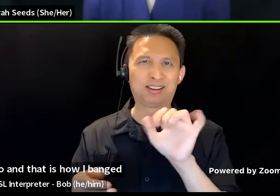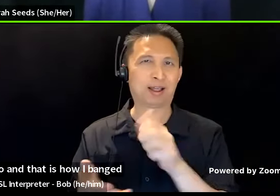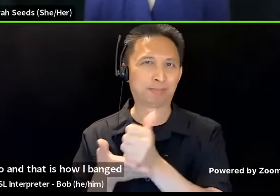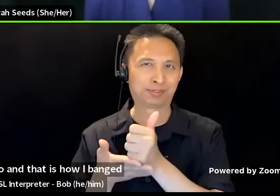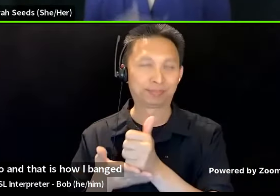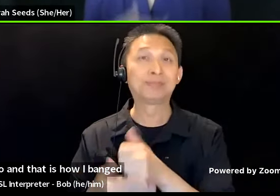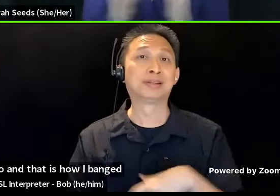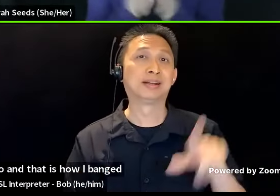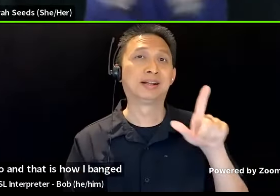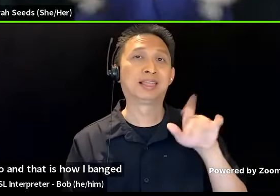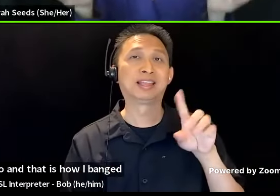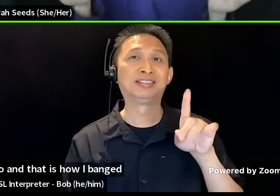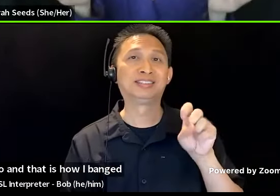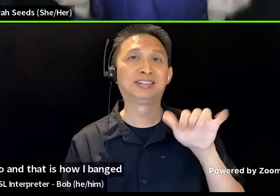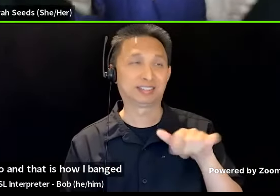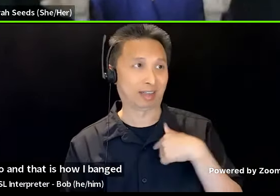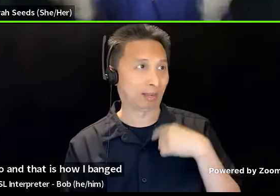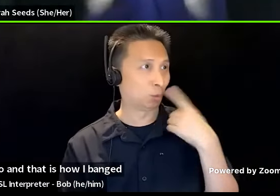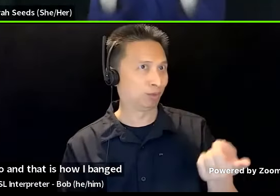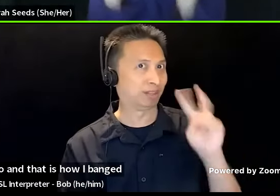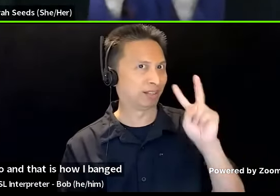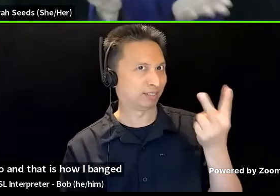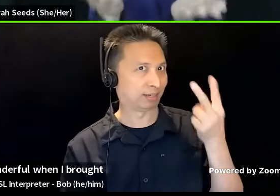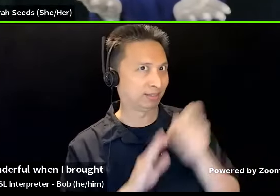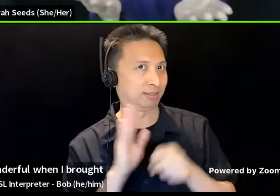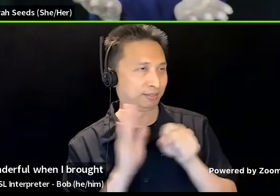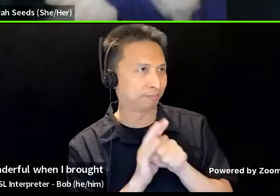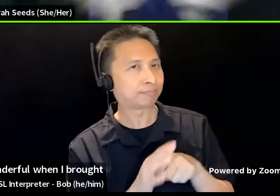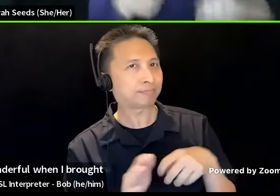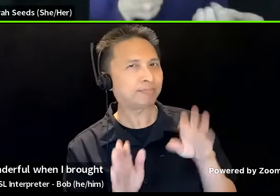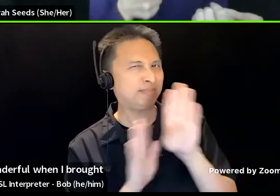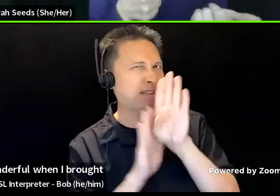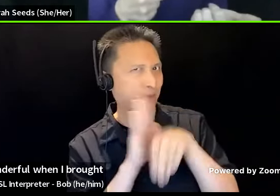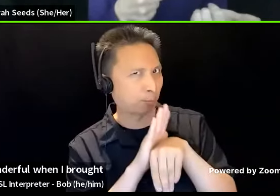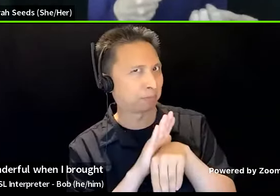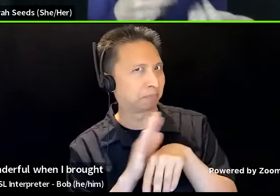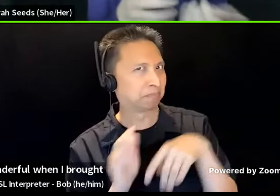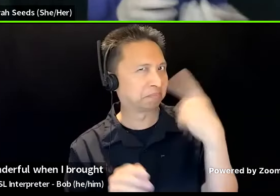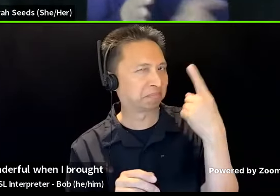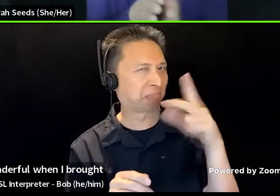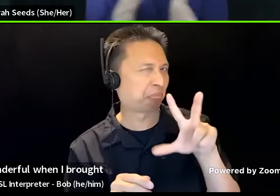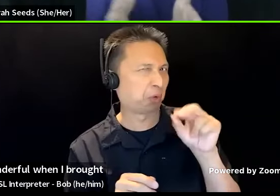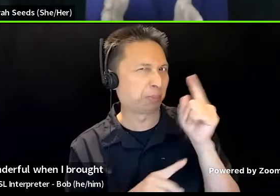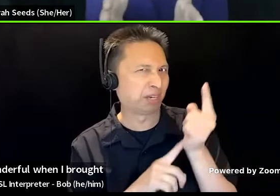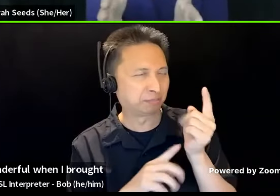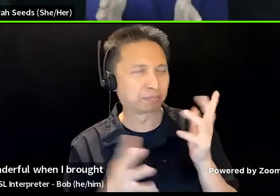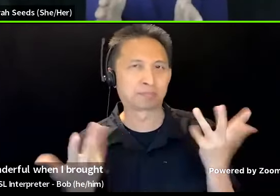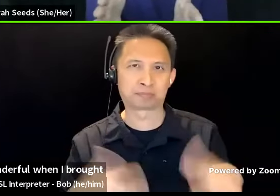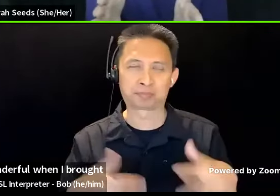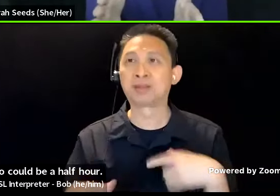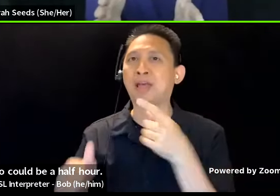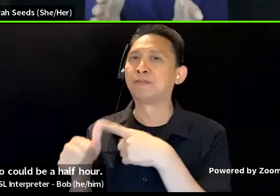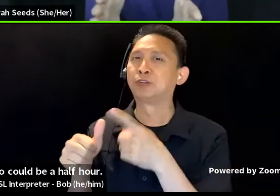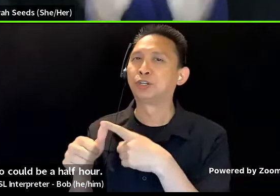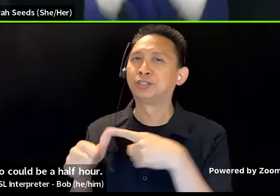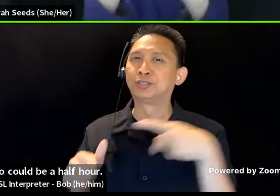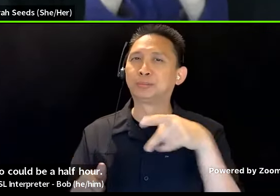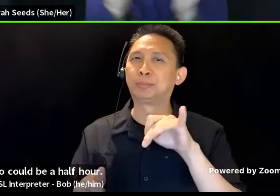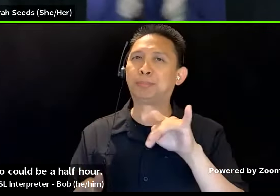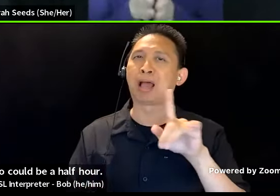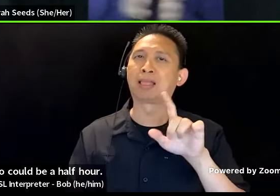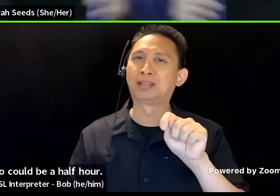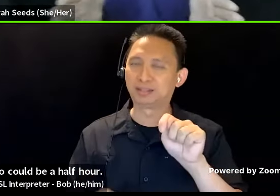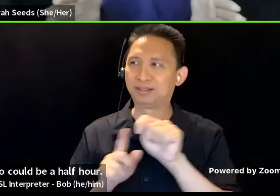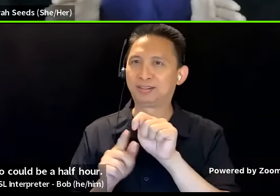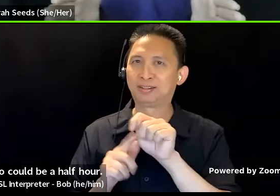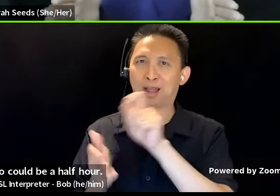second season, which could be also a half hour. So we were, again, for flexibility, if we're going back to flexibility, I wrote the first pilot or the